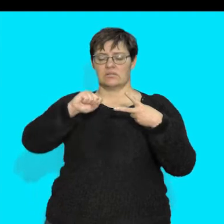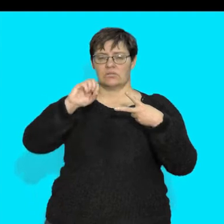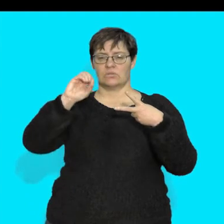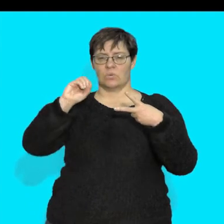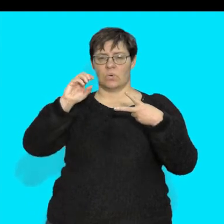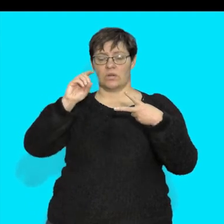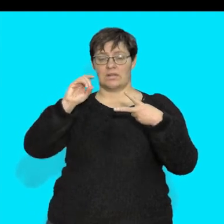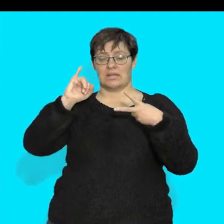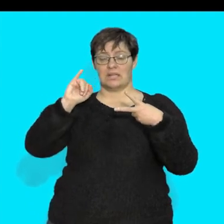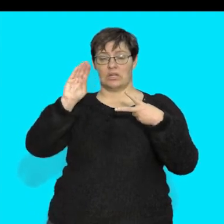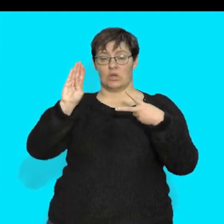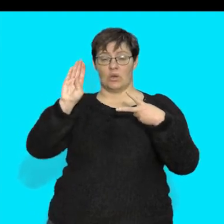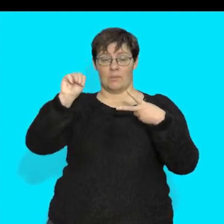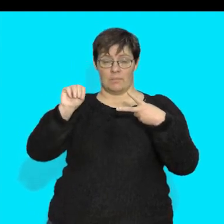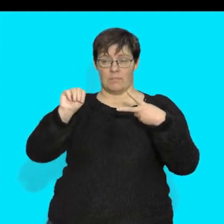hydroxide.